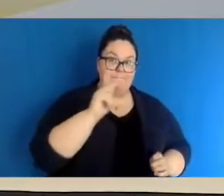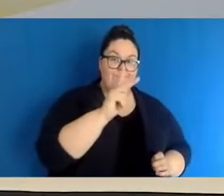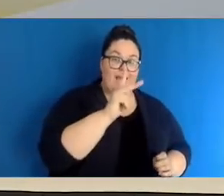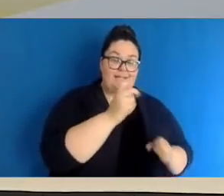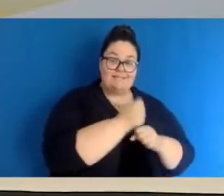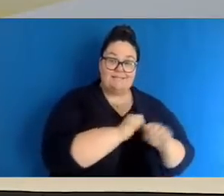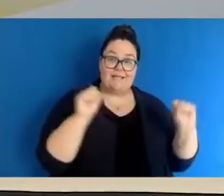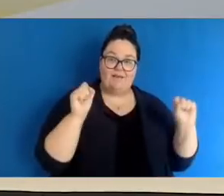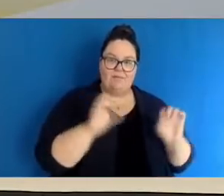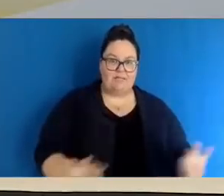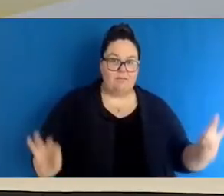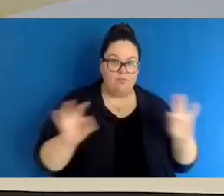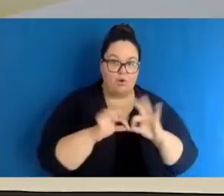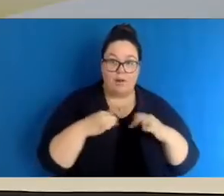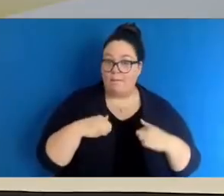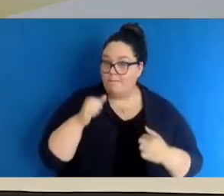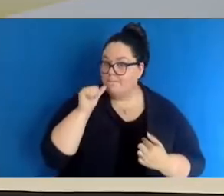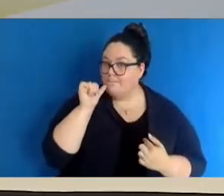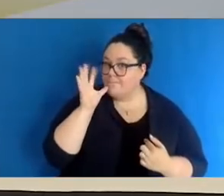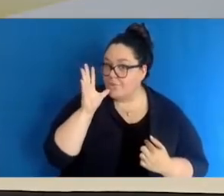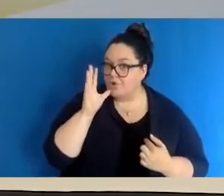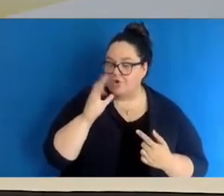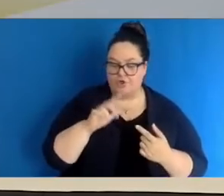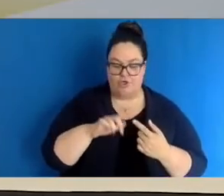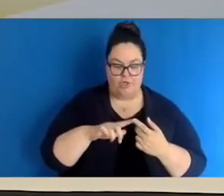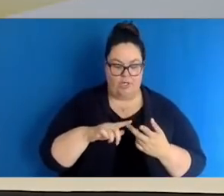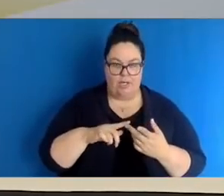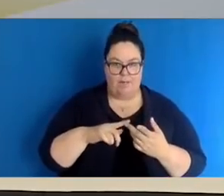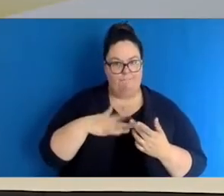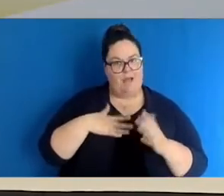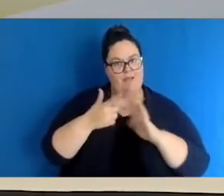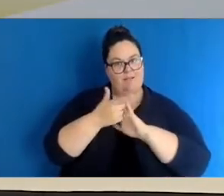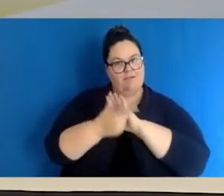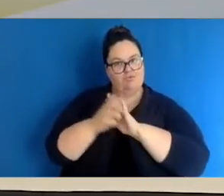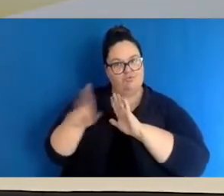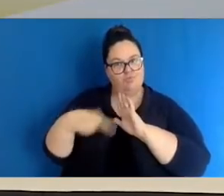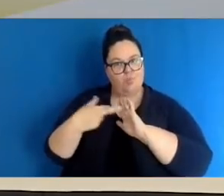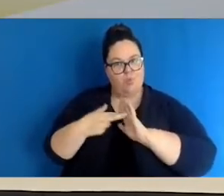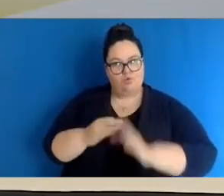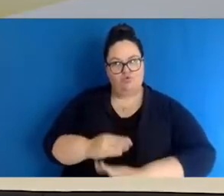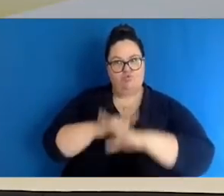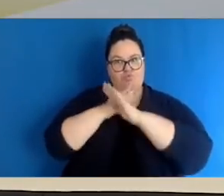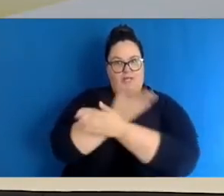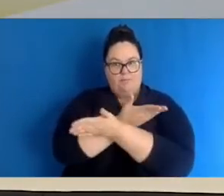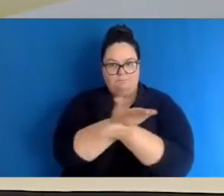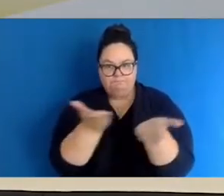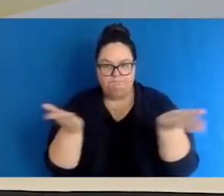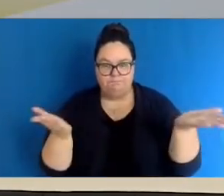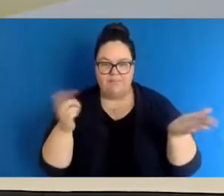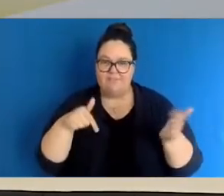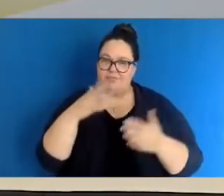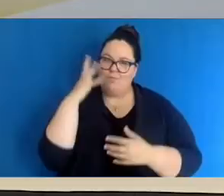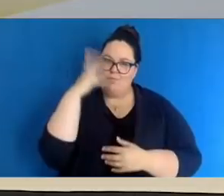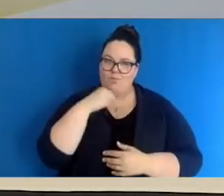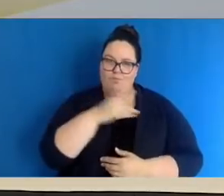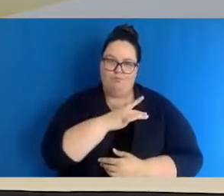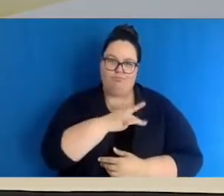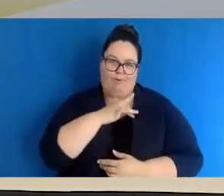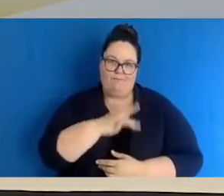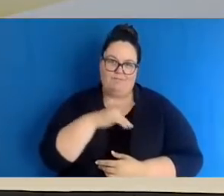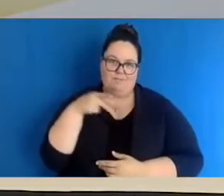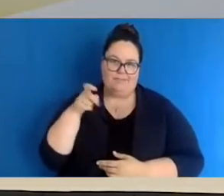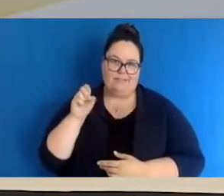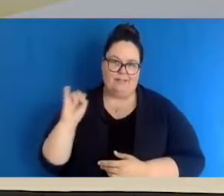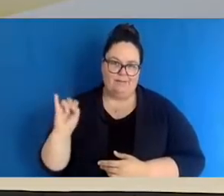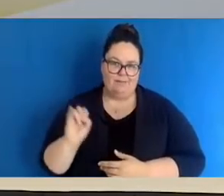me as a mother and in my legislated role to protect the health of the residents of this beautiful province. It is my